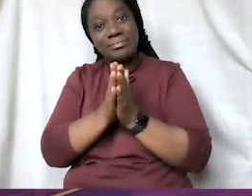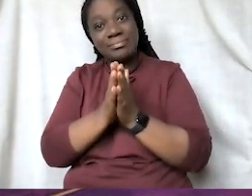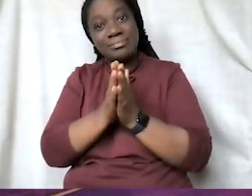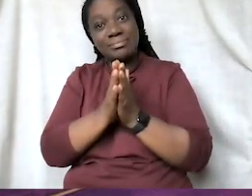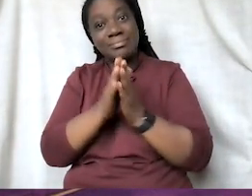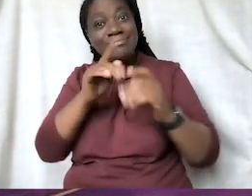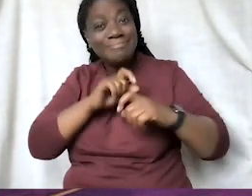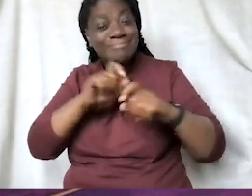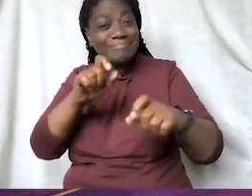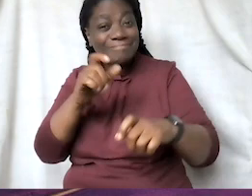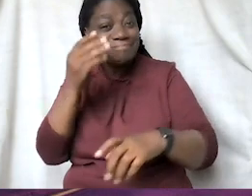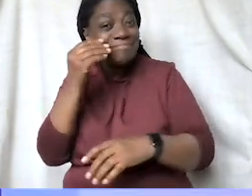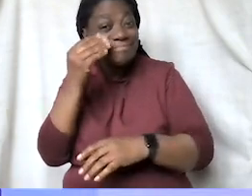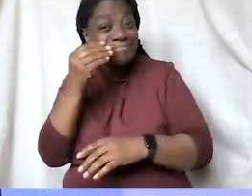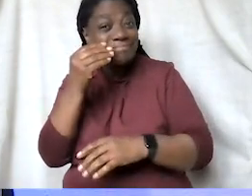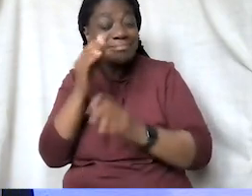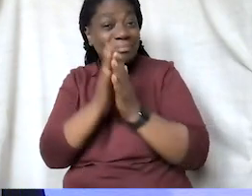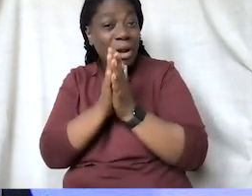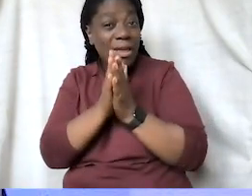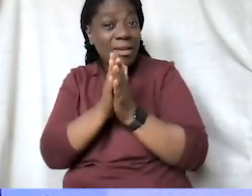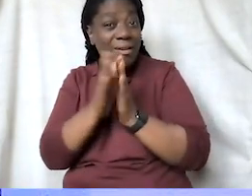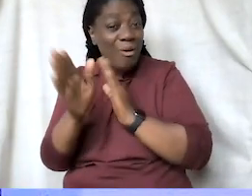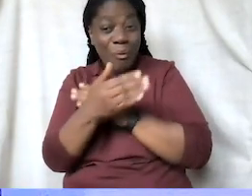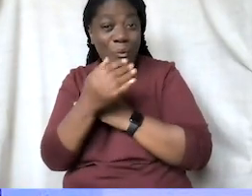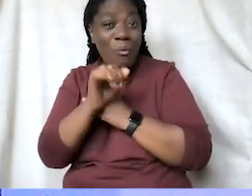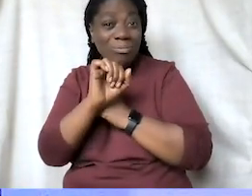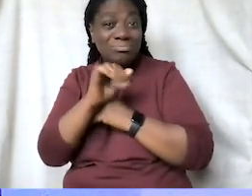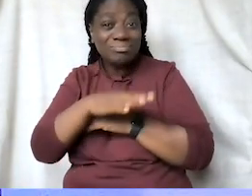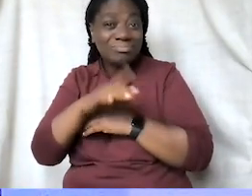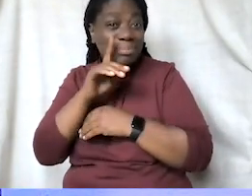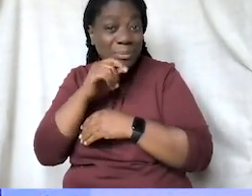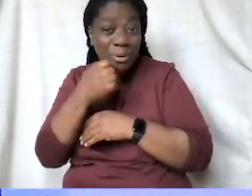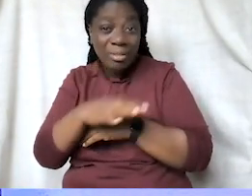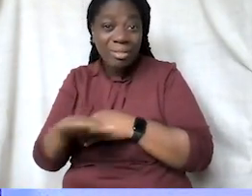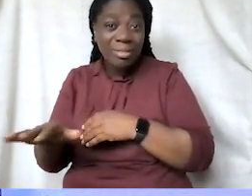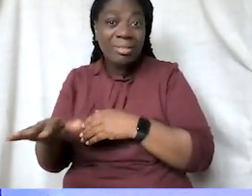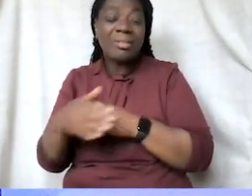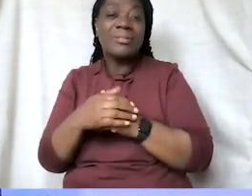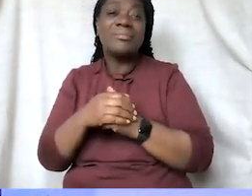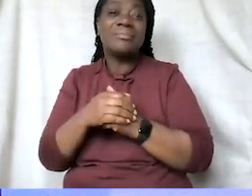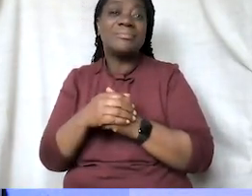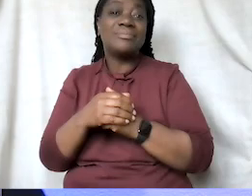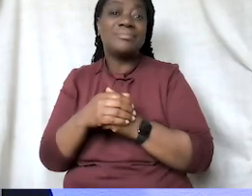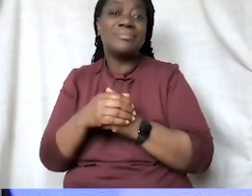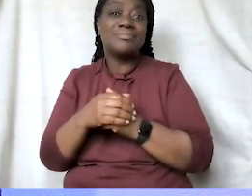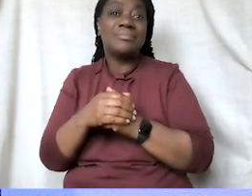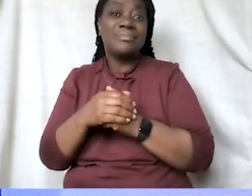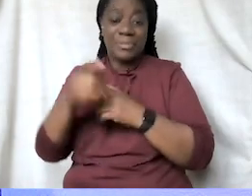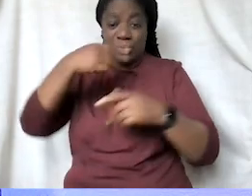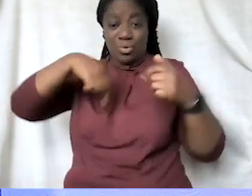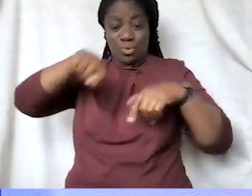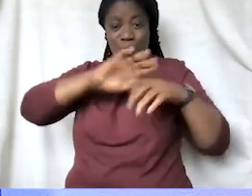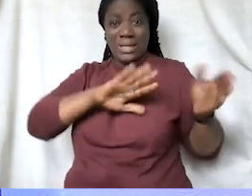hears the prayer of his people. I've come by to tell someone tonight that we serve a